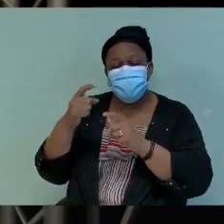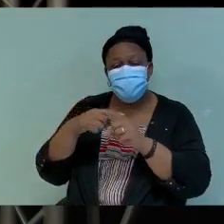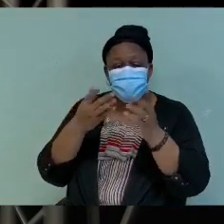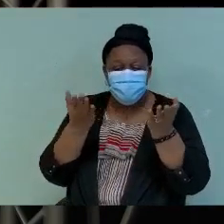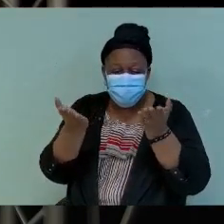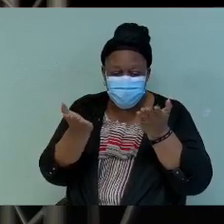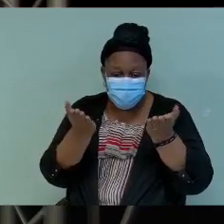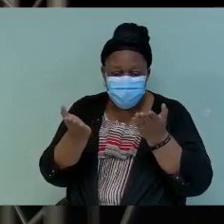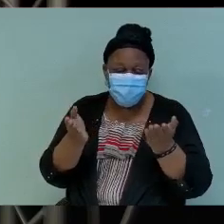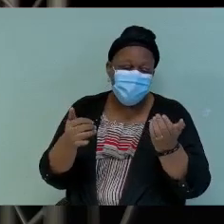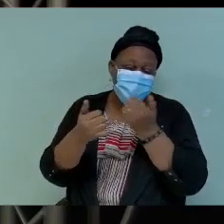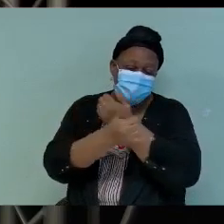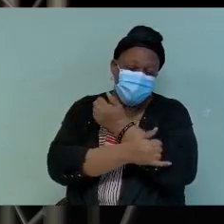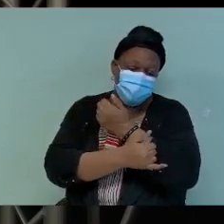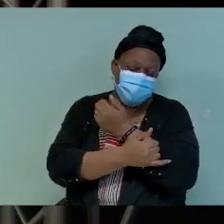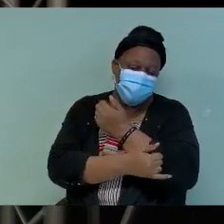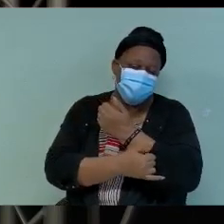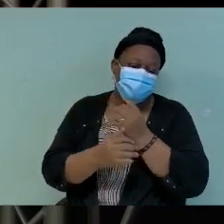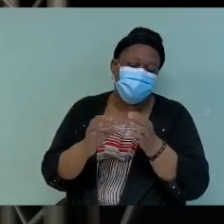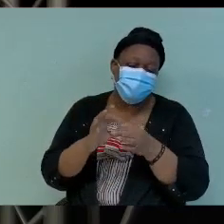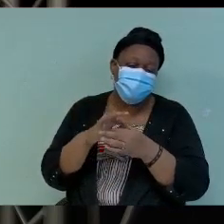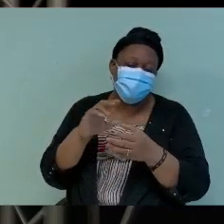country.